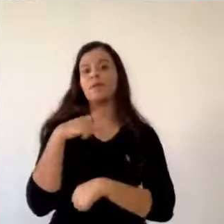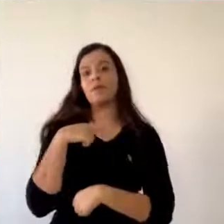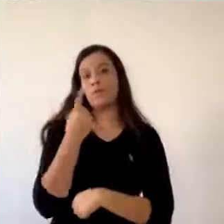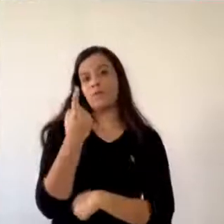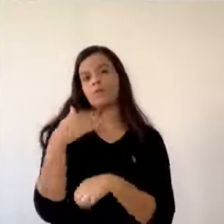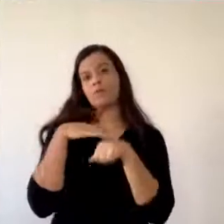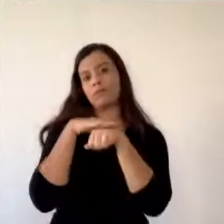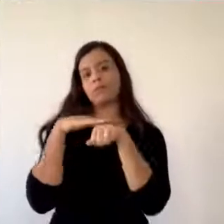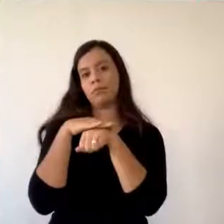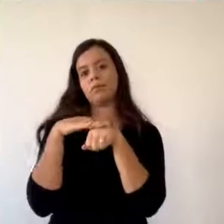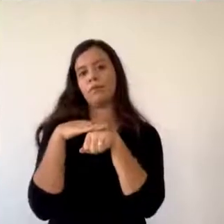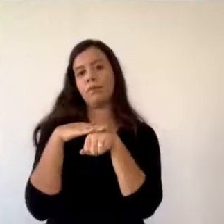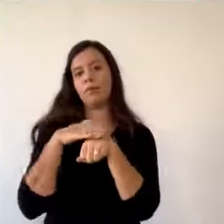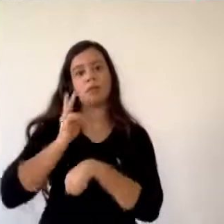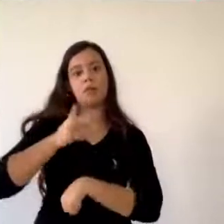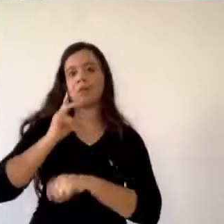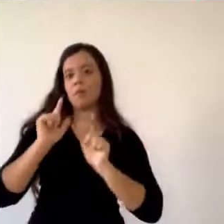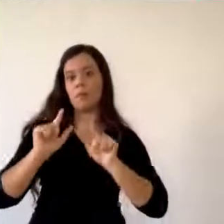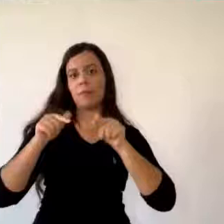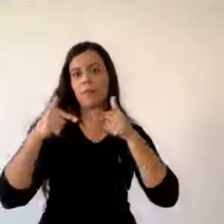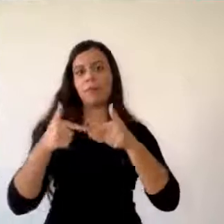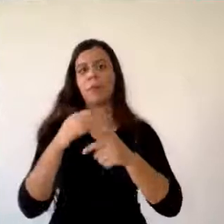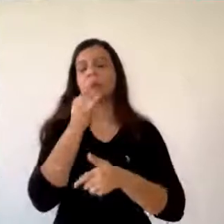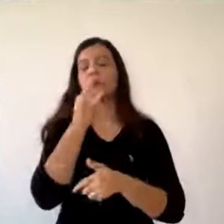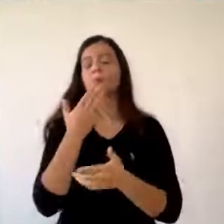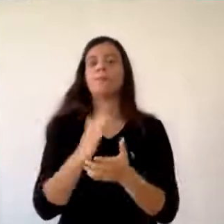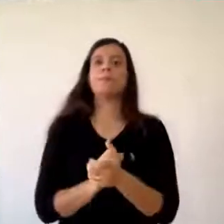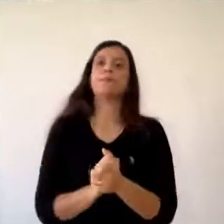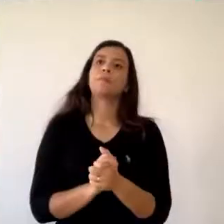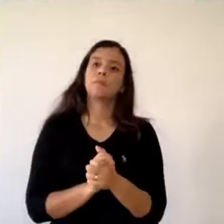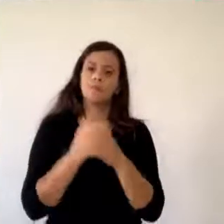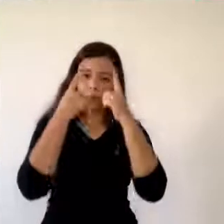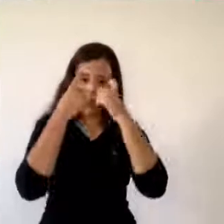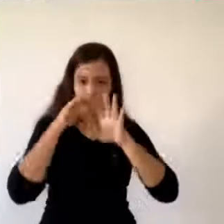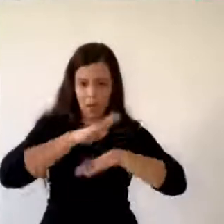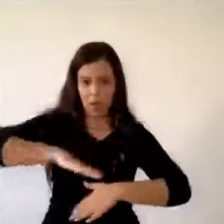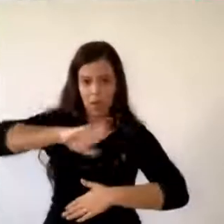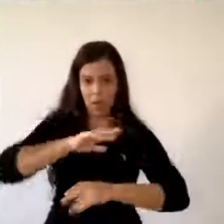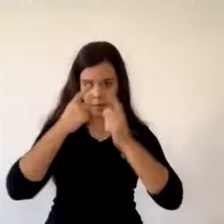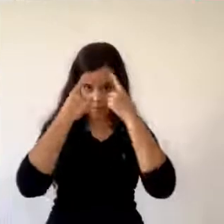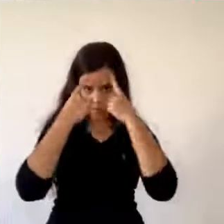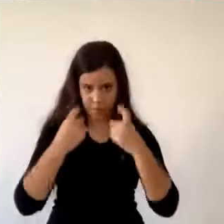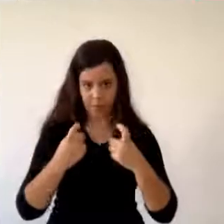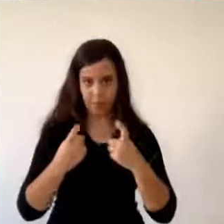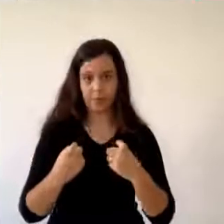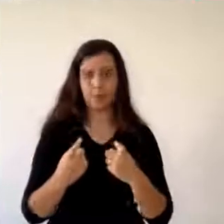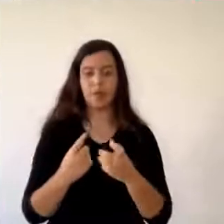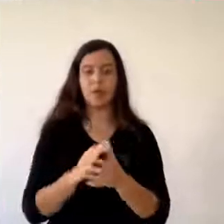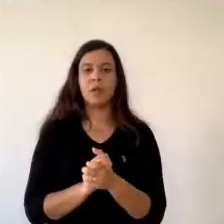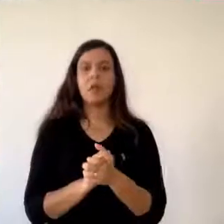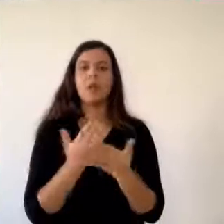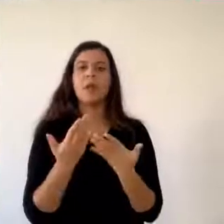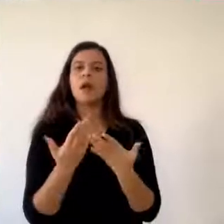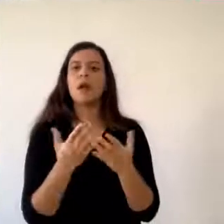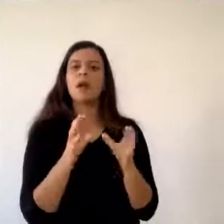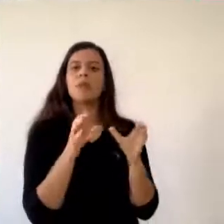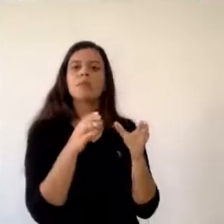a conversation for those who work with non-violent communication.